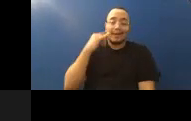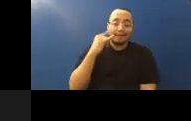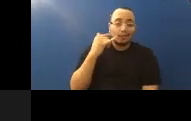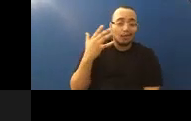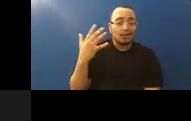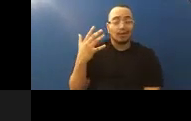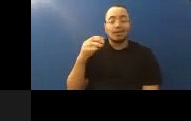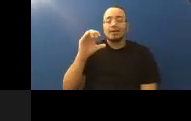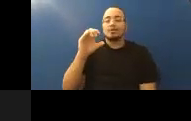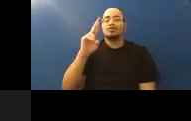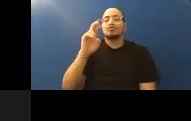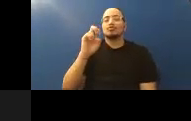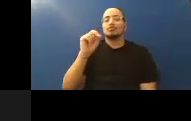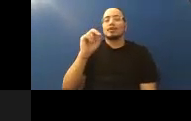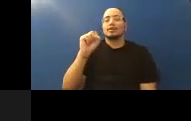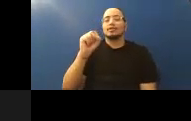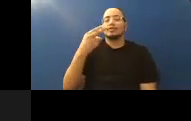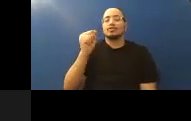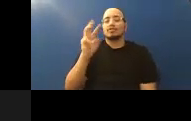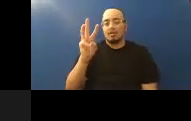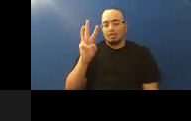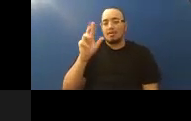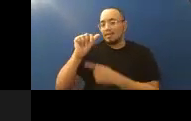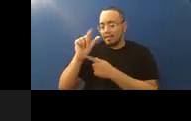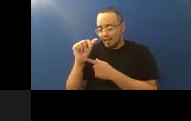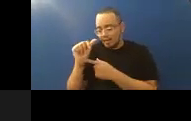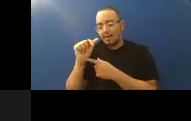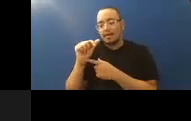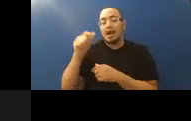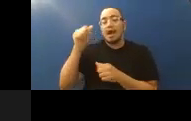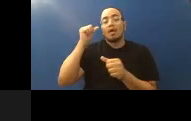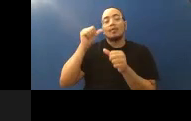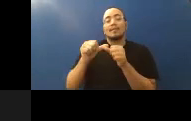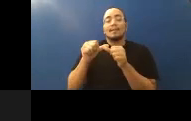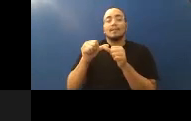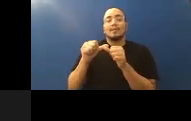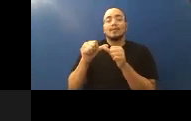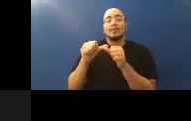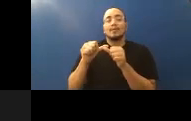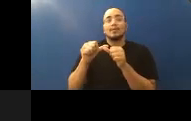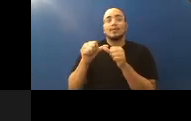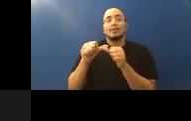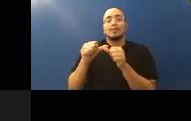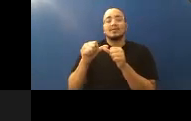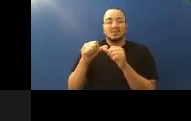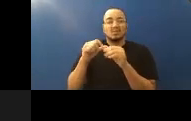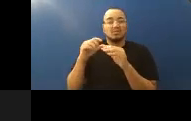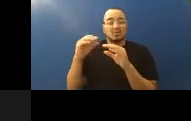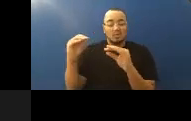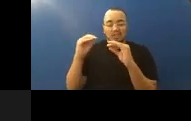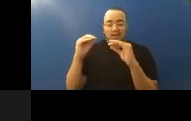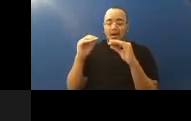Crenshaw area, like one of the things that you're kind of taught, you know, is that and this isn't like